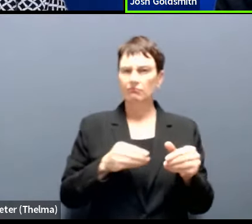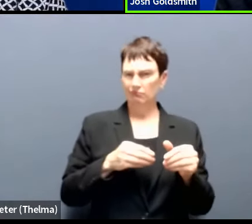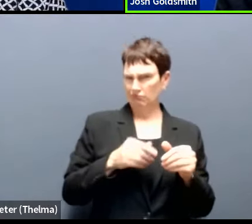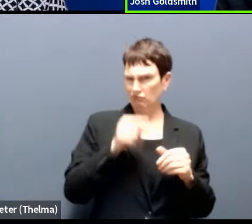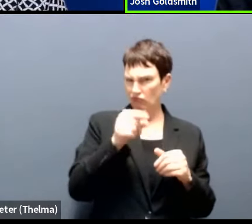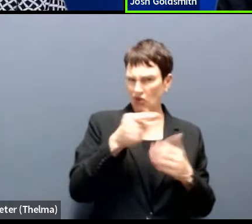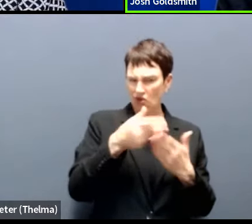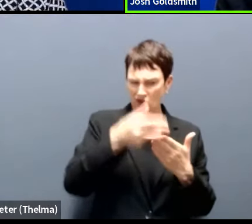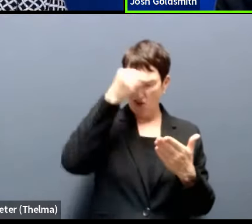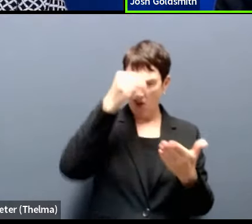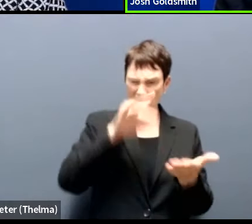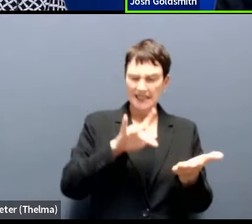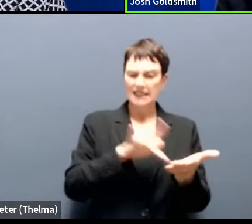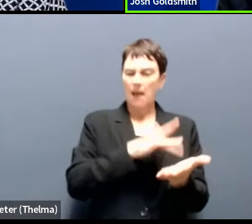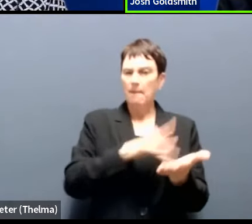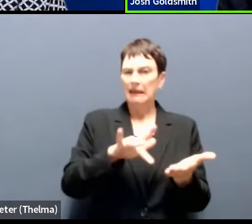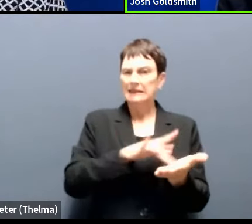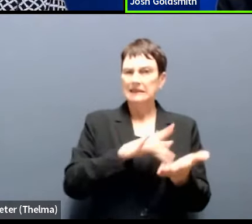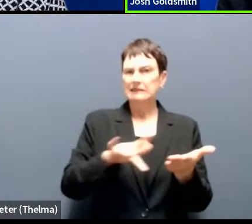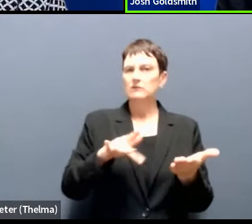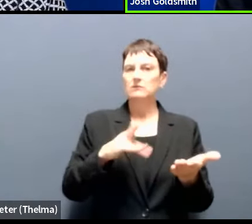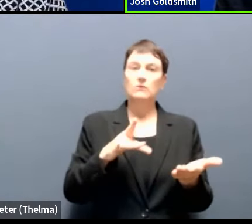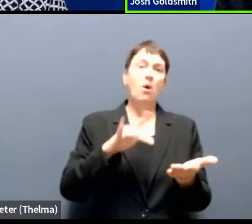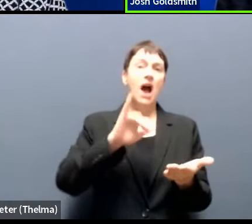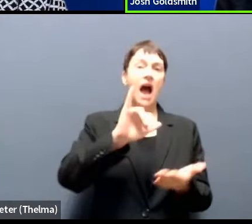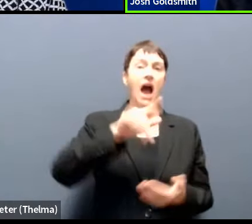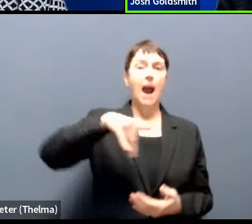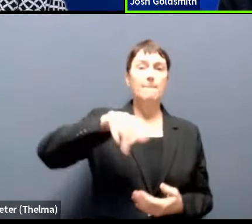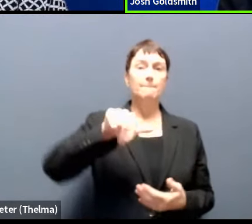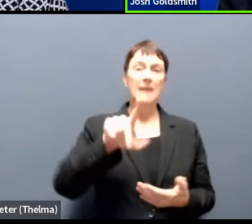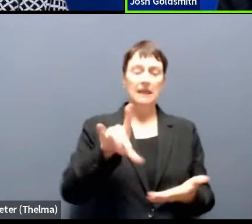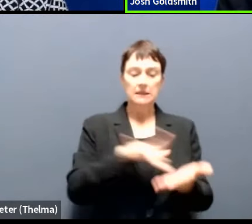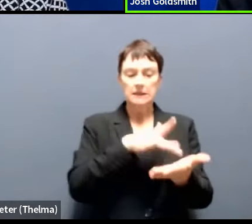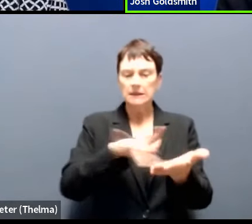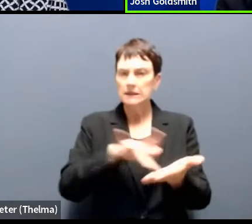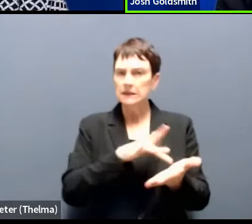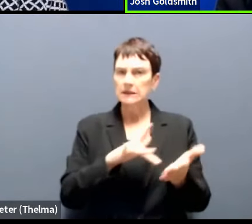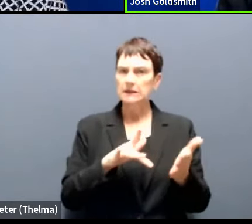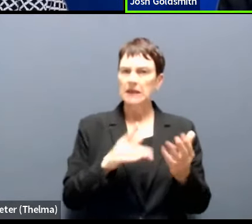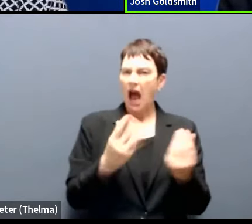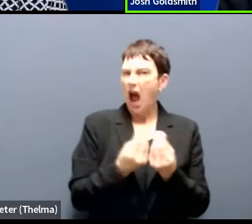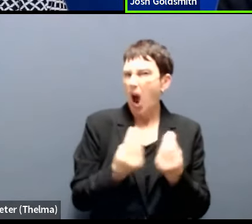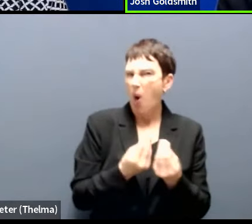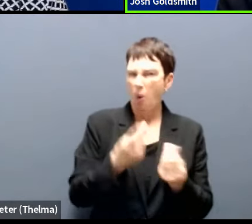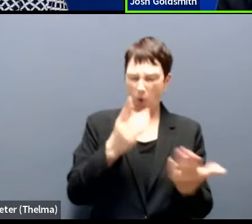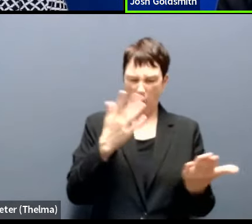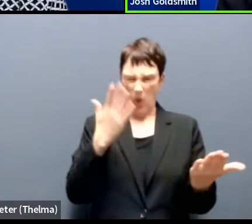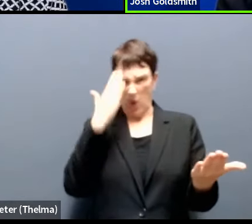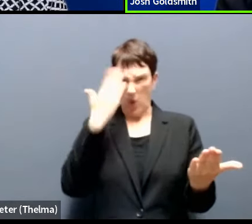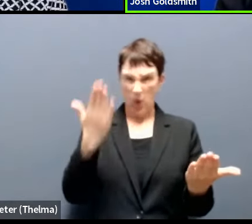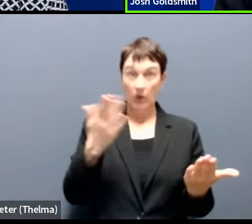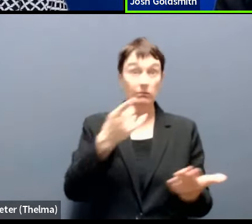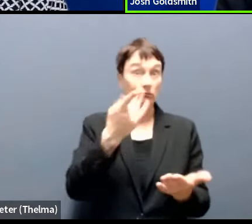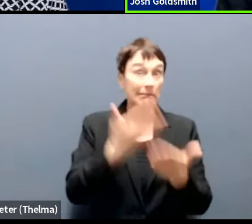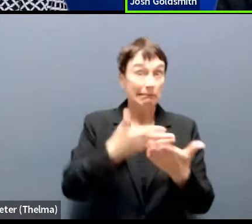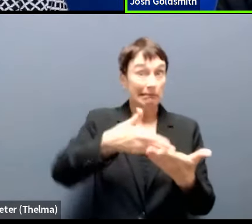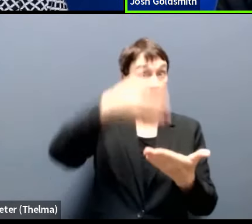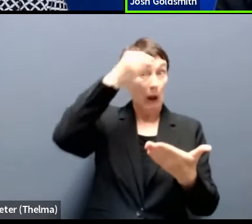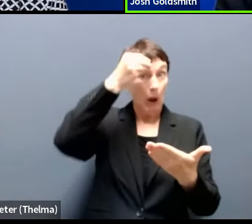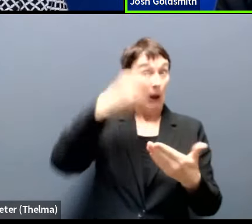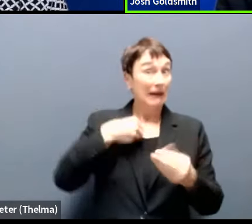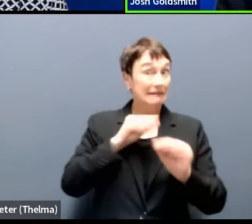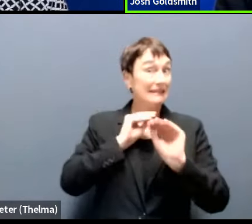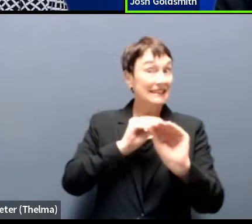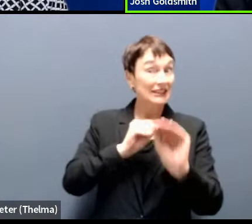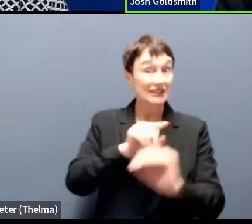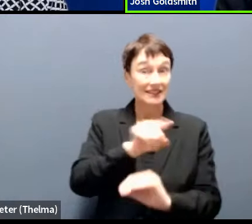about learning to use your iPad for interpreting. And some of the people in that course are on this call right now and have been telling